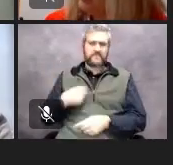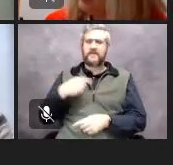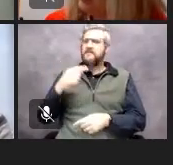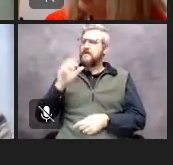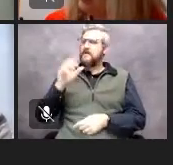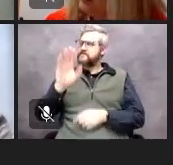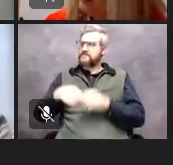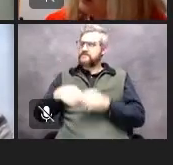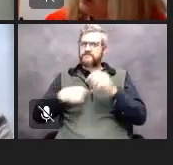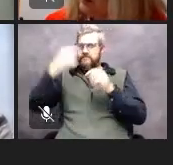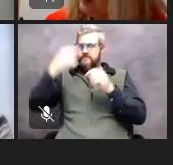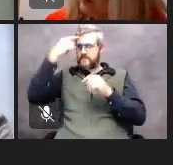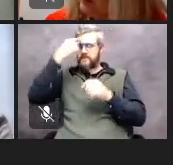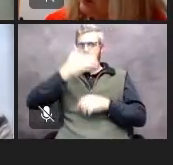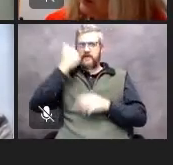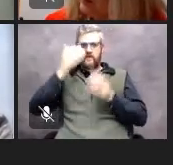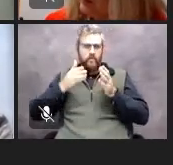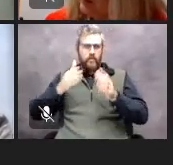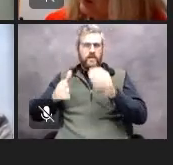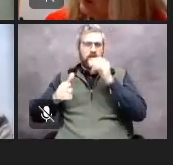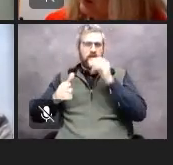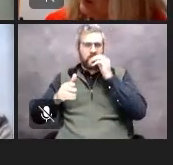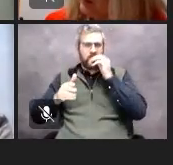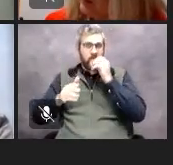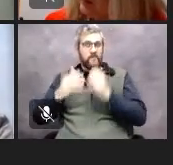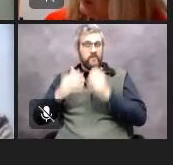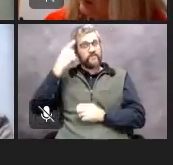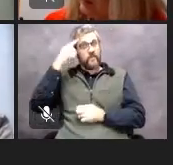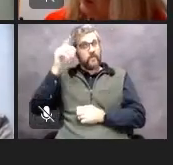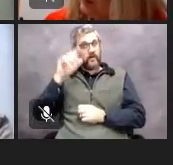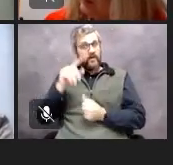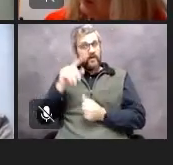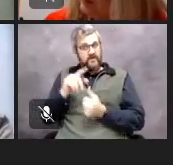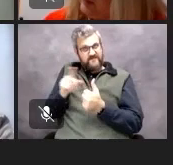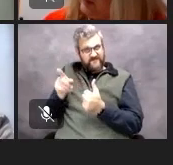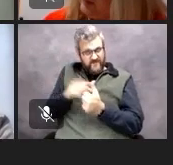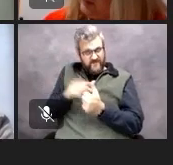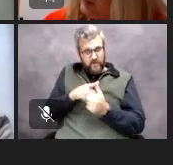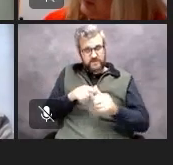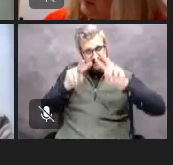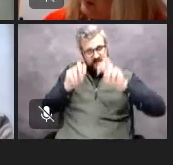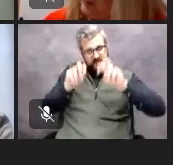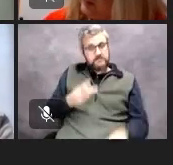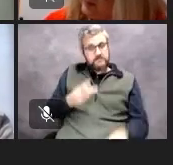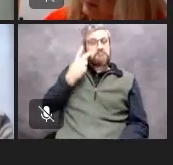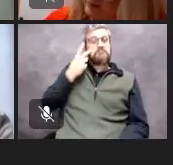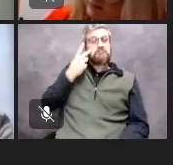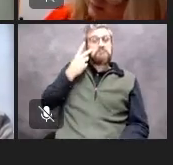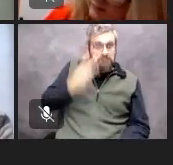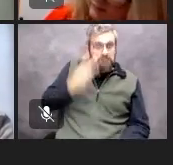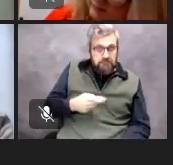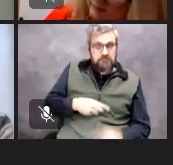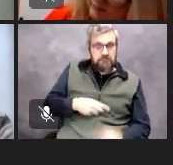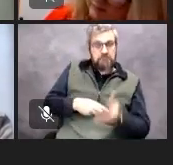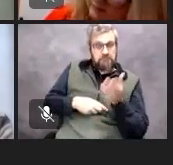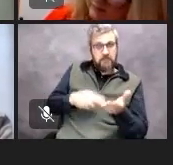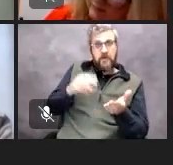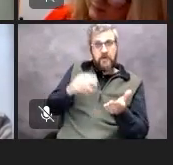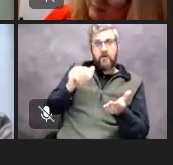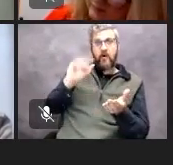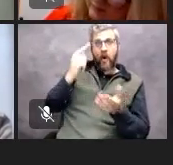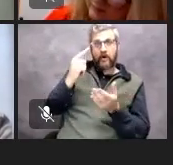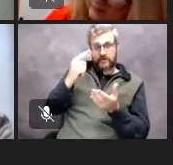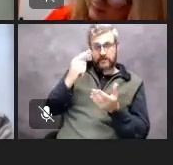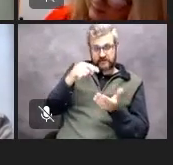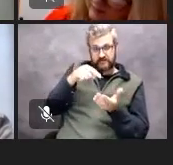that there can be a better way to get that first assessment look at where in August, here's where they